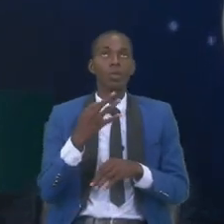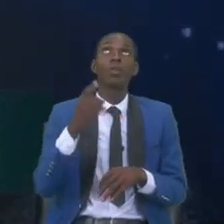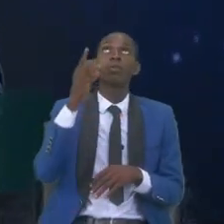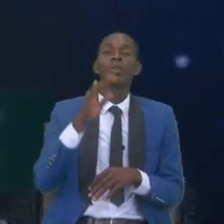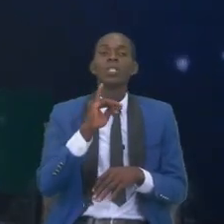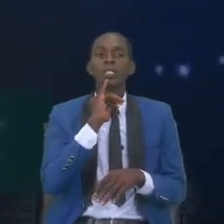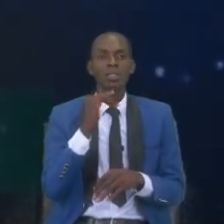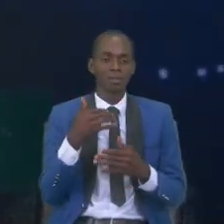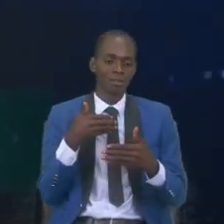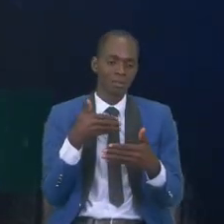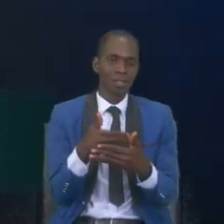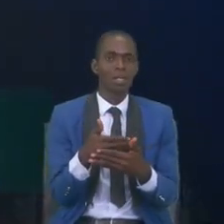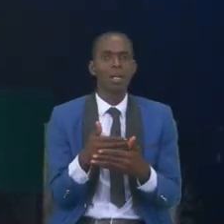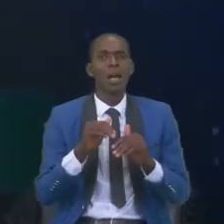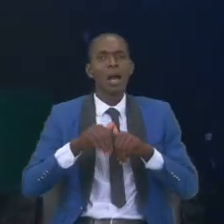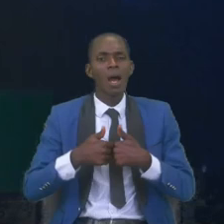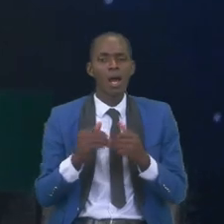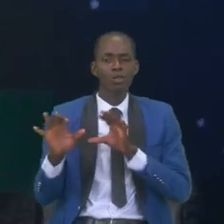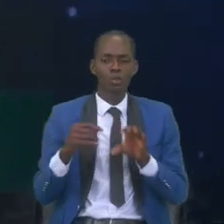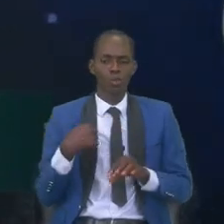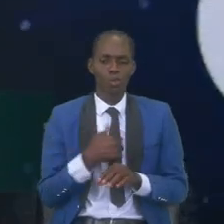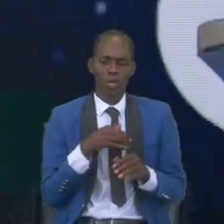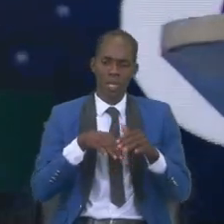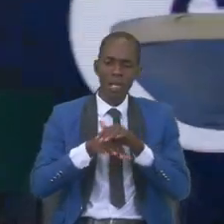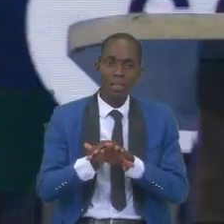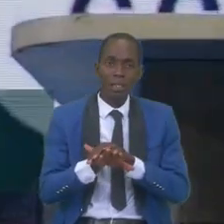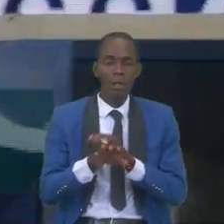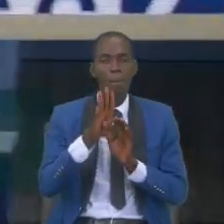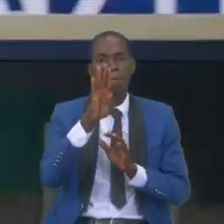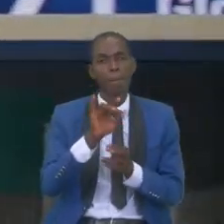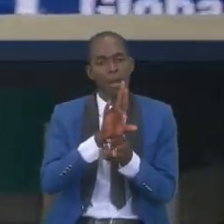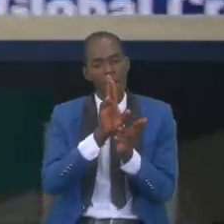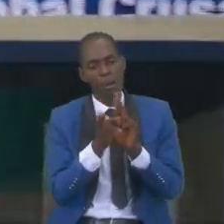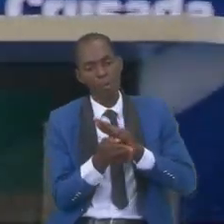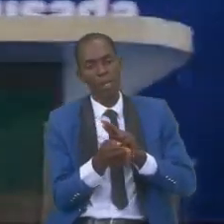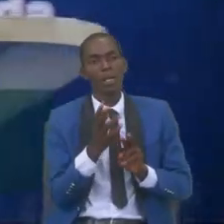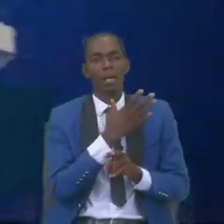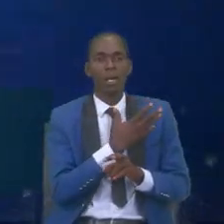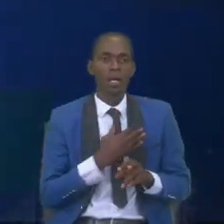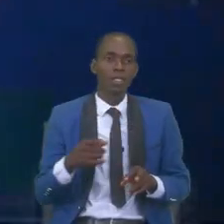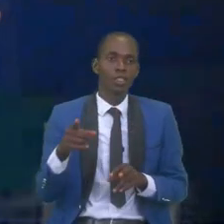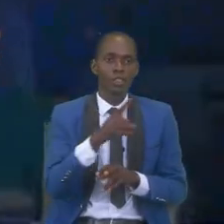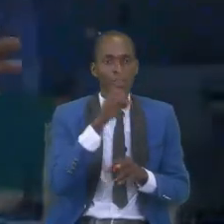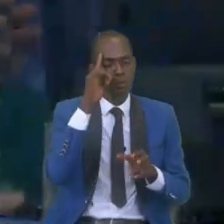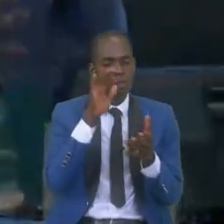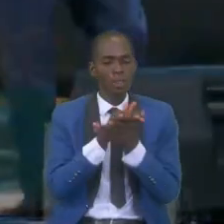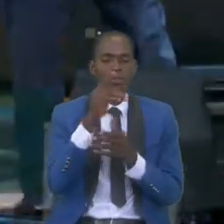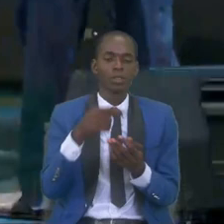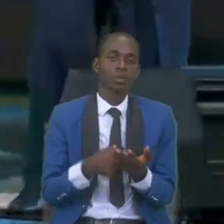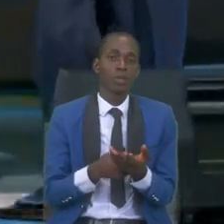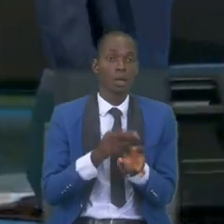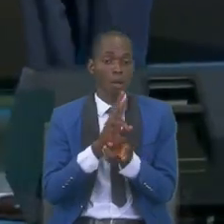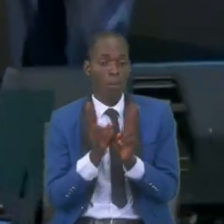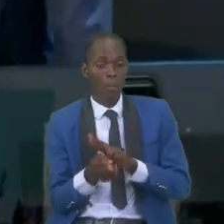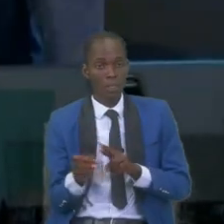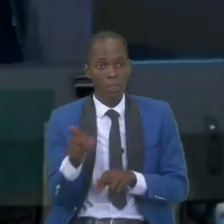at hand. How do we enter? Repent and believe the gospel. Repent and believe